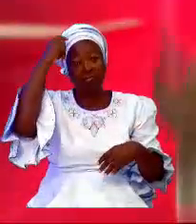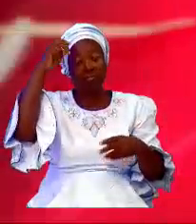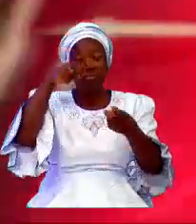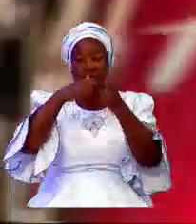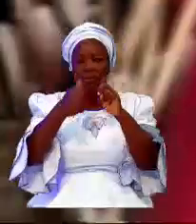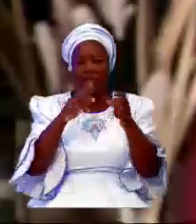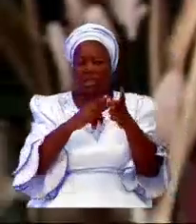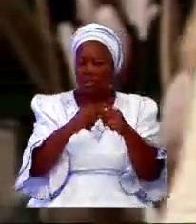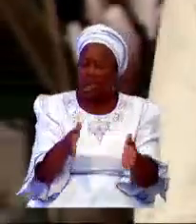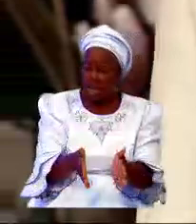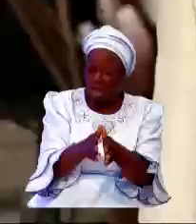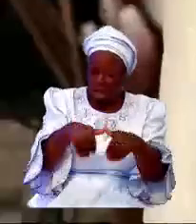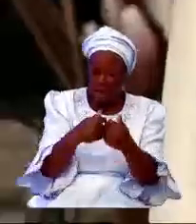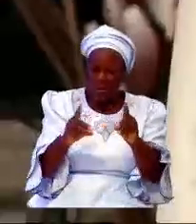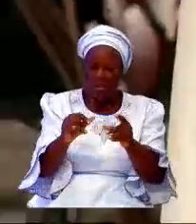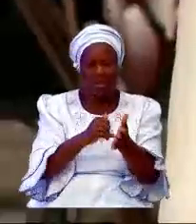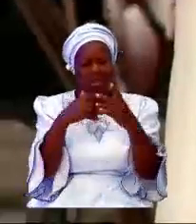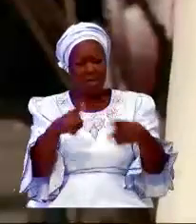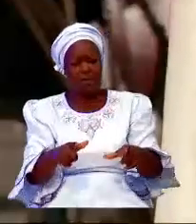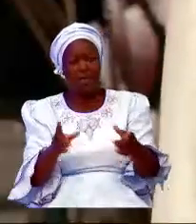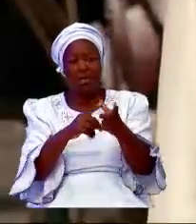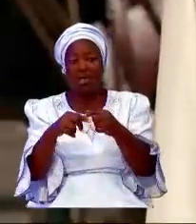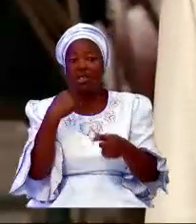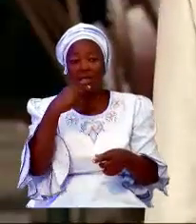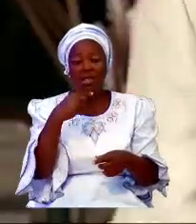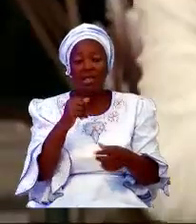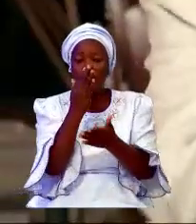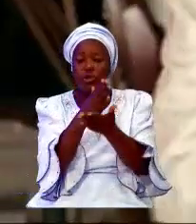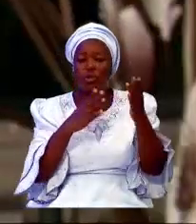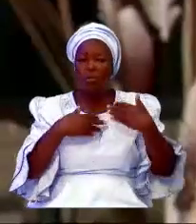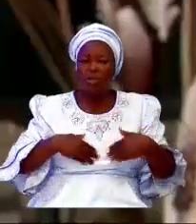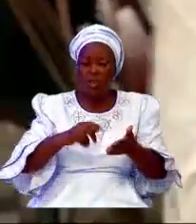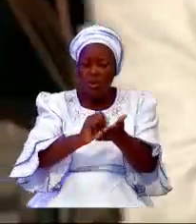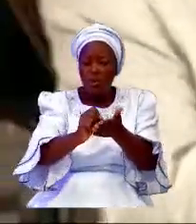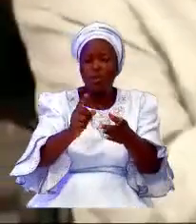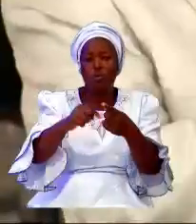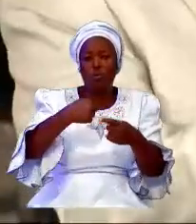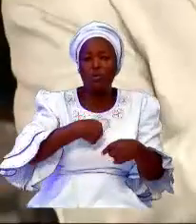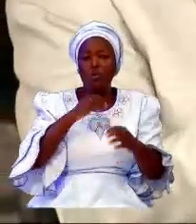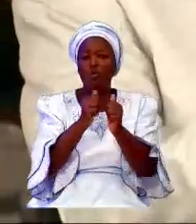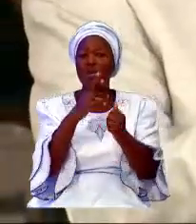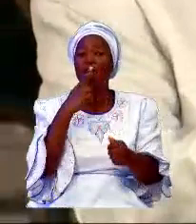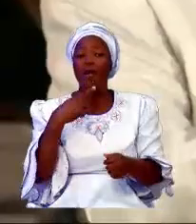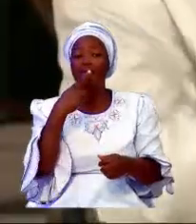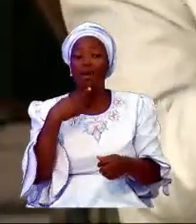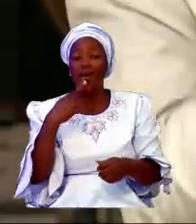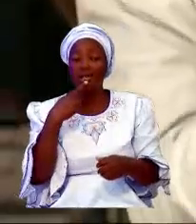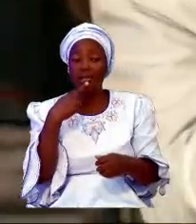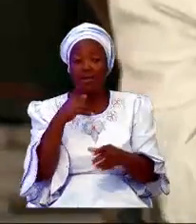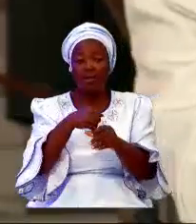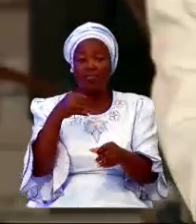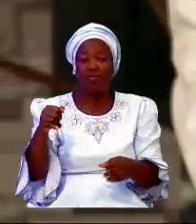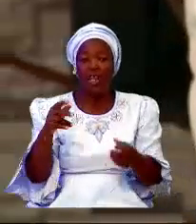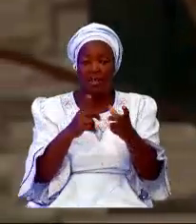mental problem. I said, how did it happen? He said, somebody wrote to me with